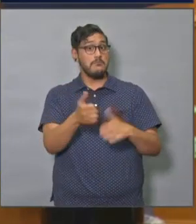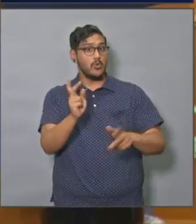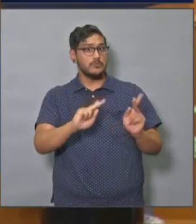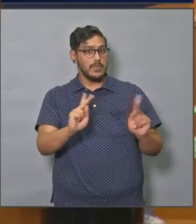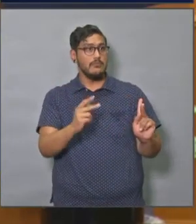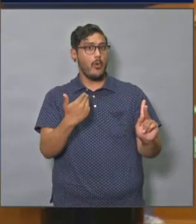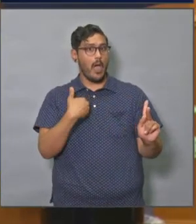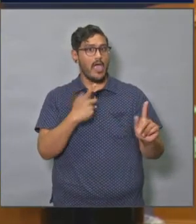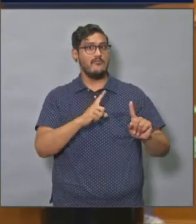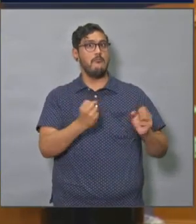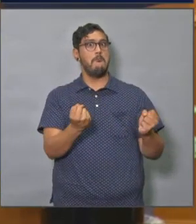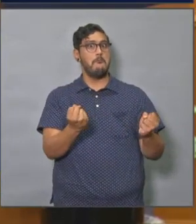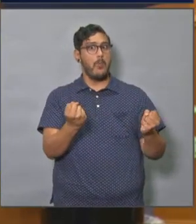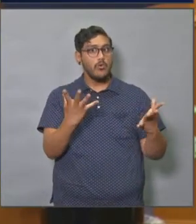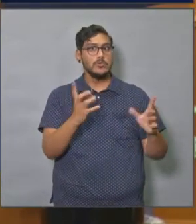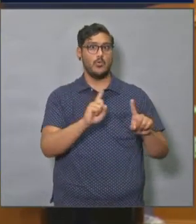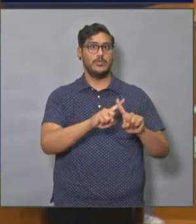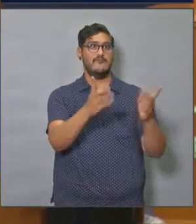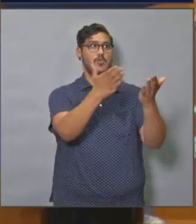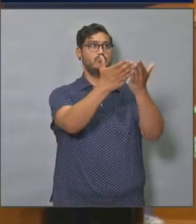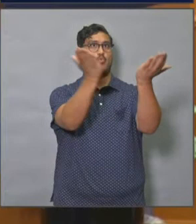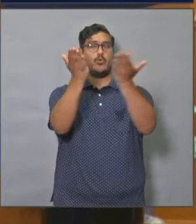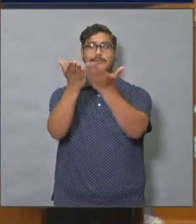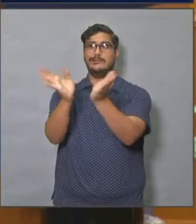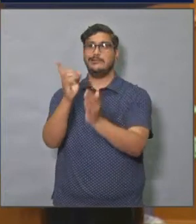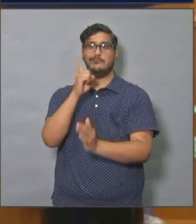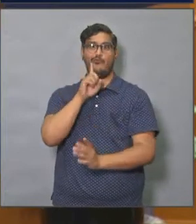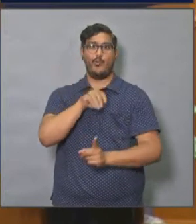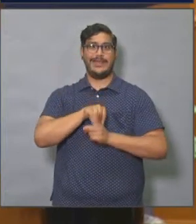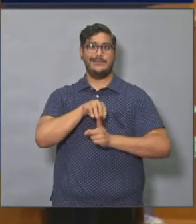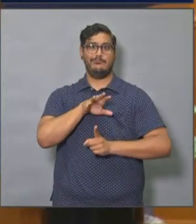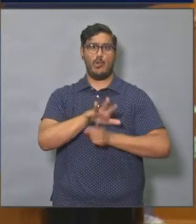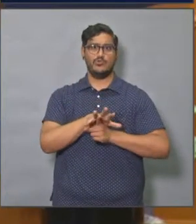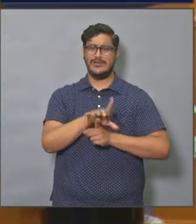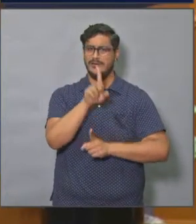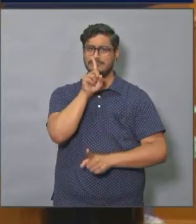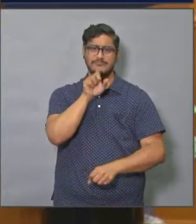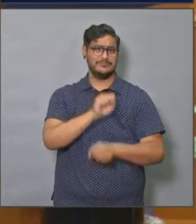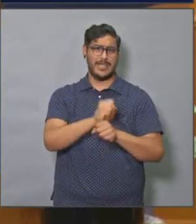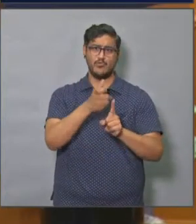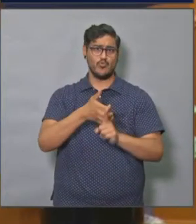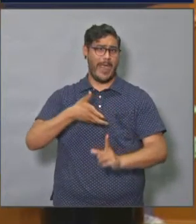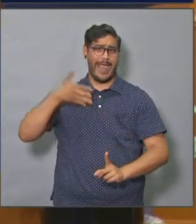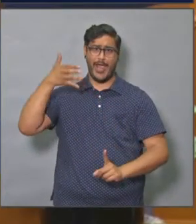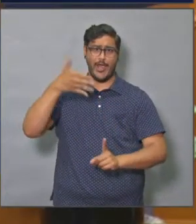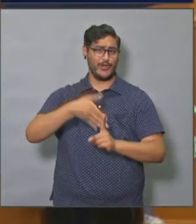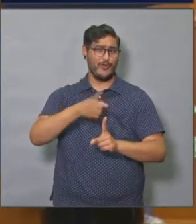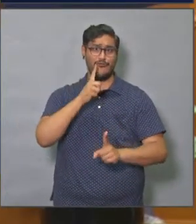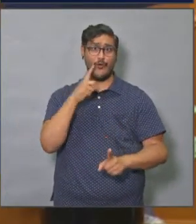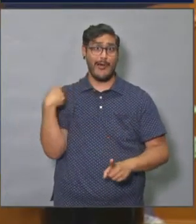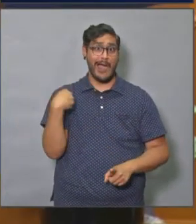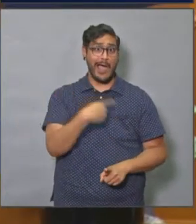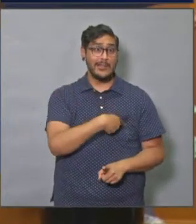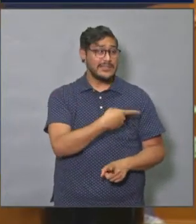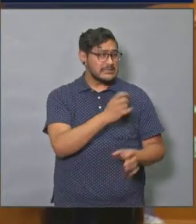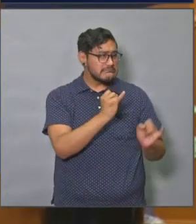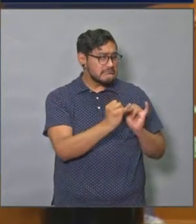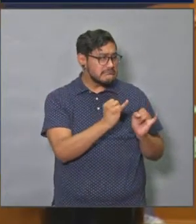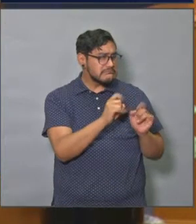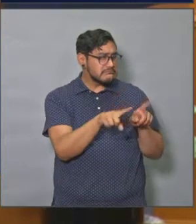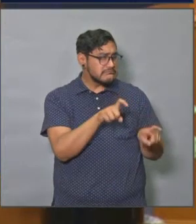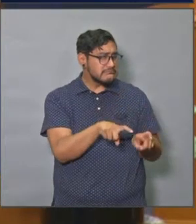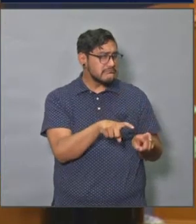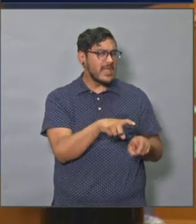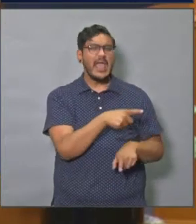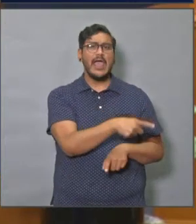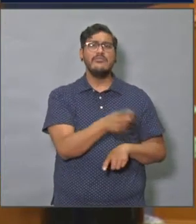multiple sources of exposures, and it's really rare that anybody that's getting interviewed by us can only point to one